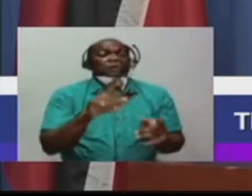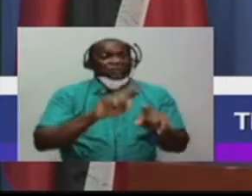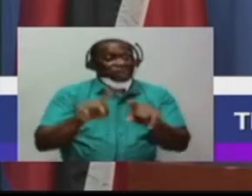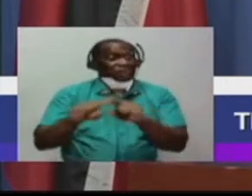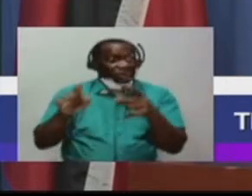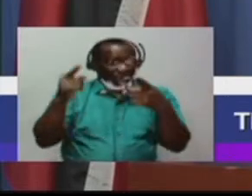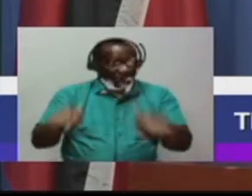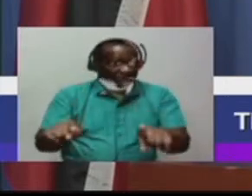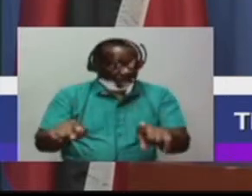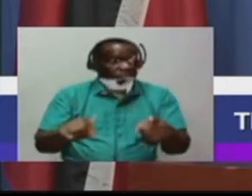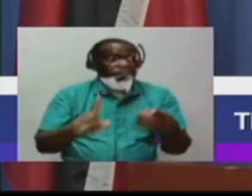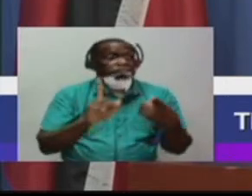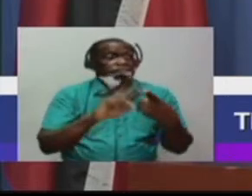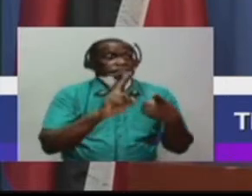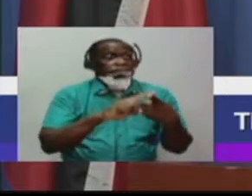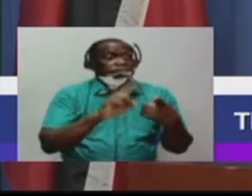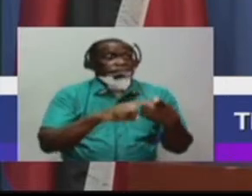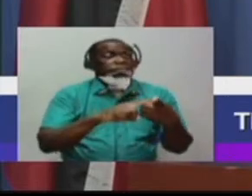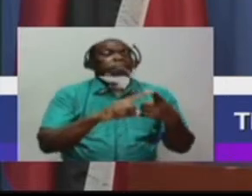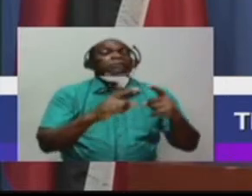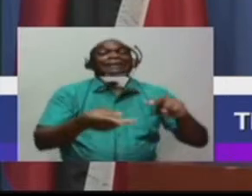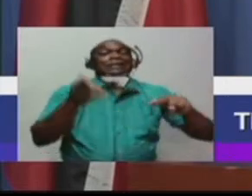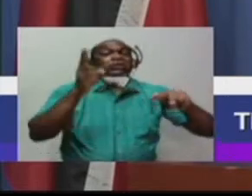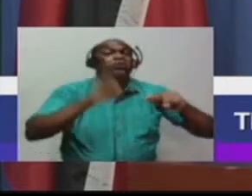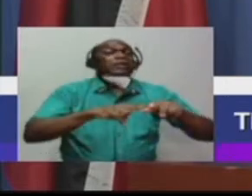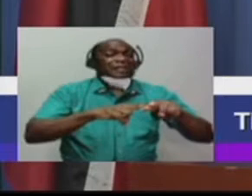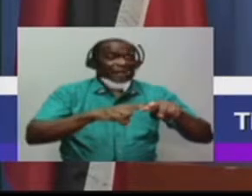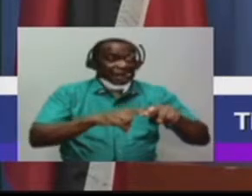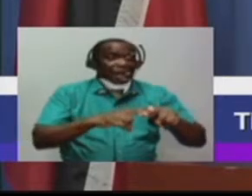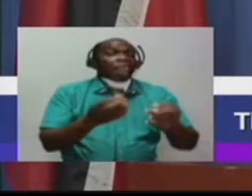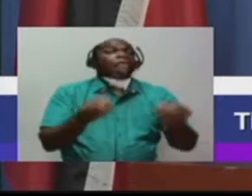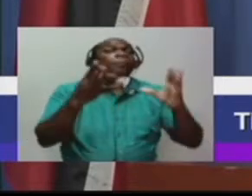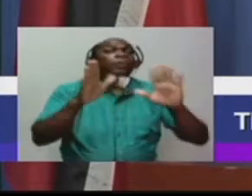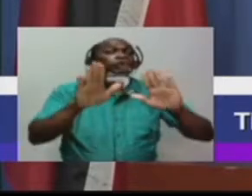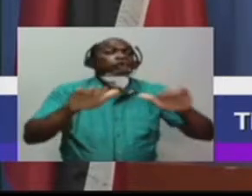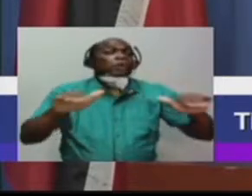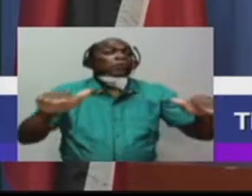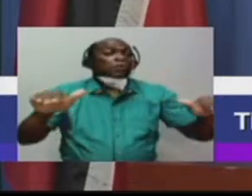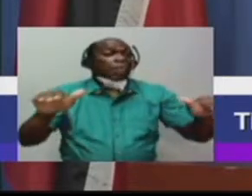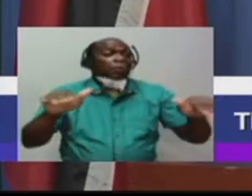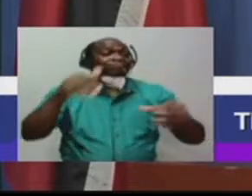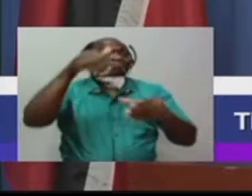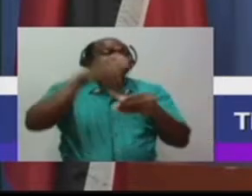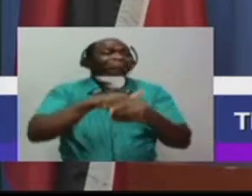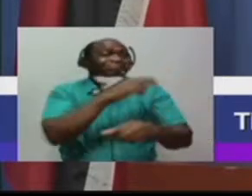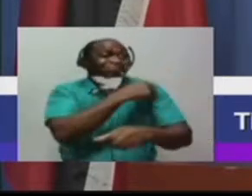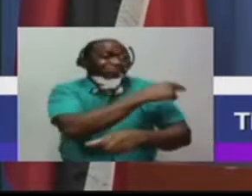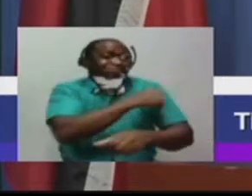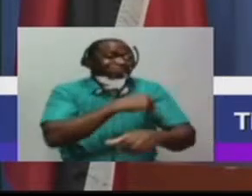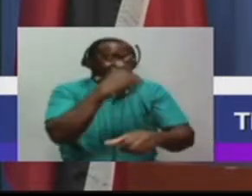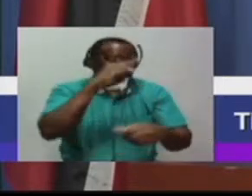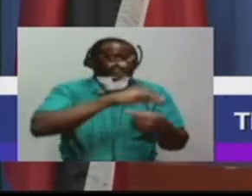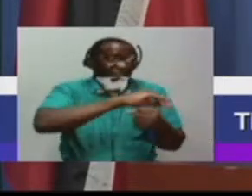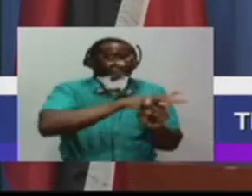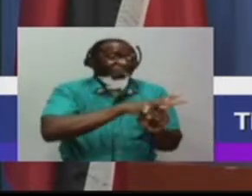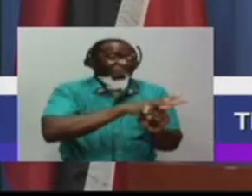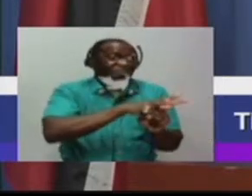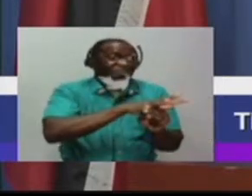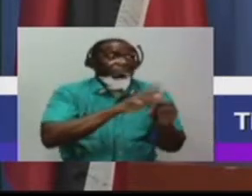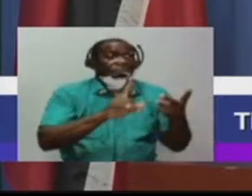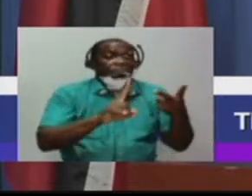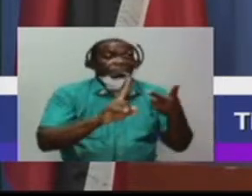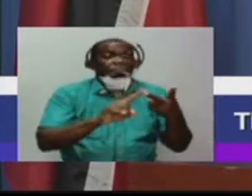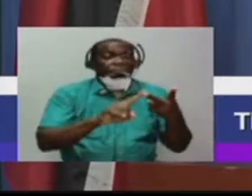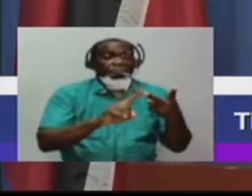would be the increasing number of children that are being hospitalized for COVID-19. Another trend that